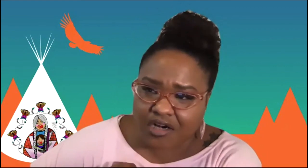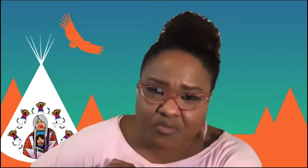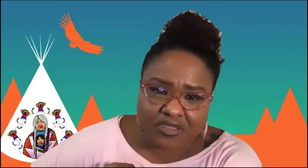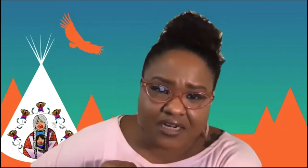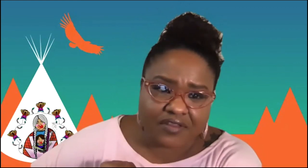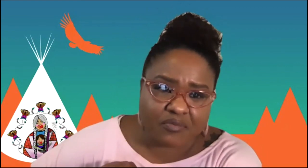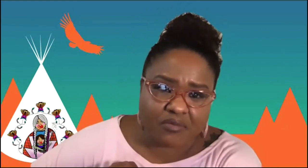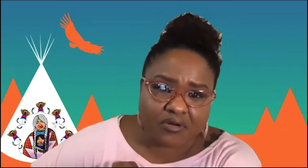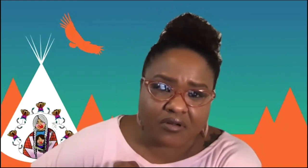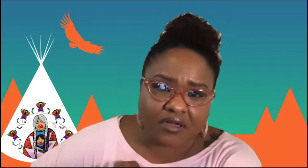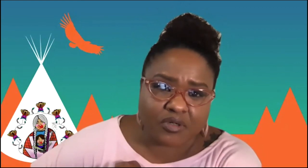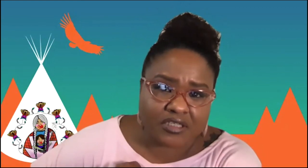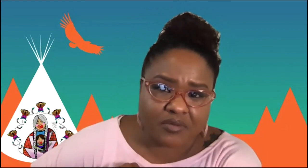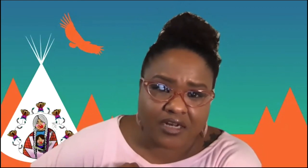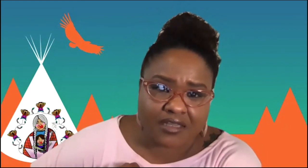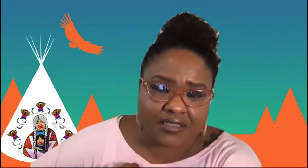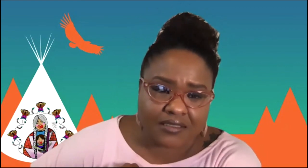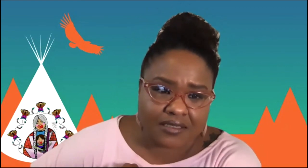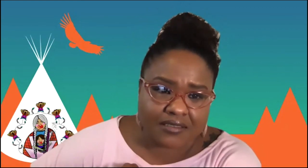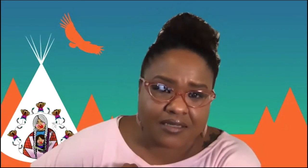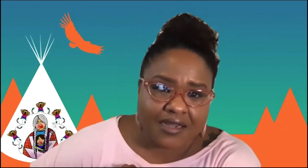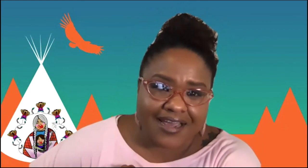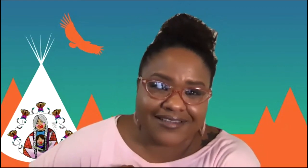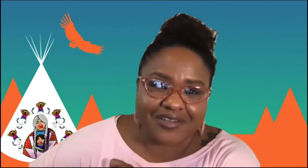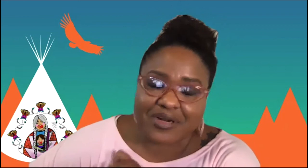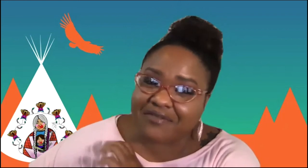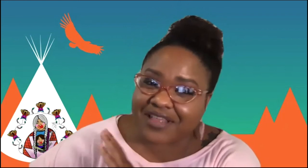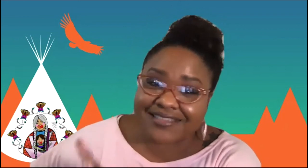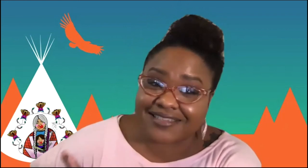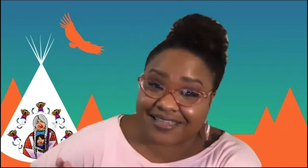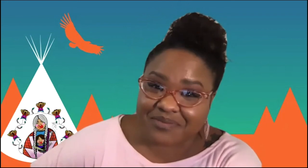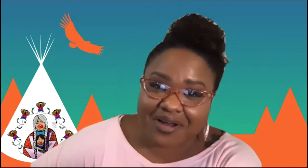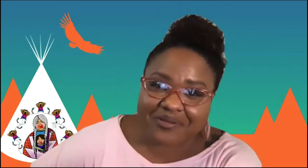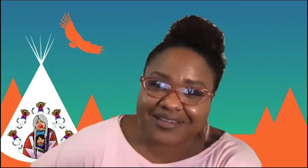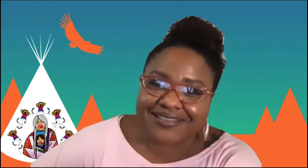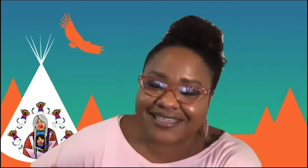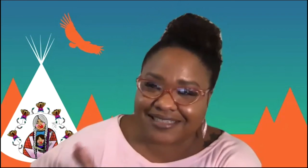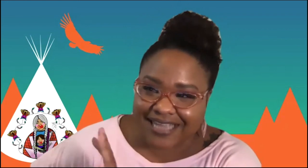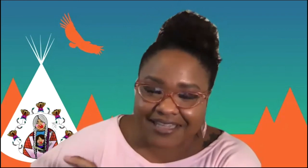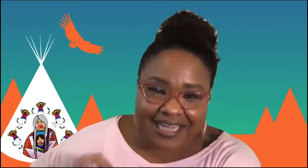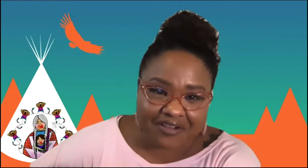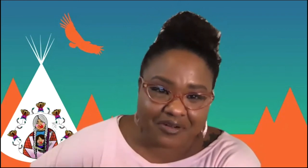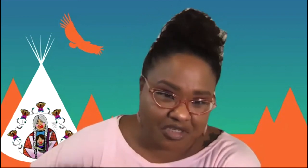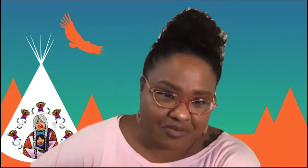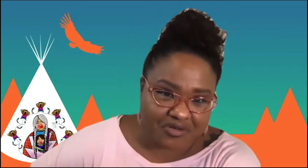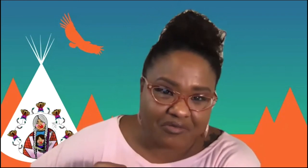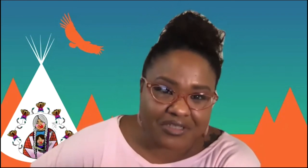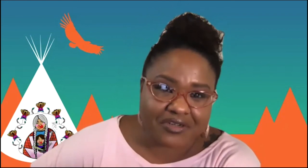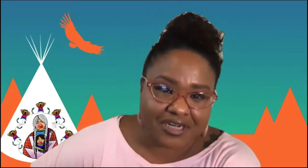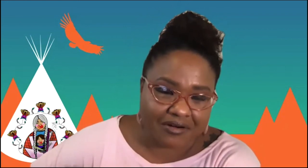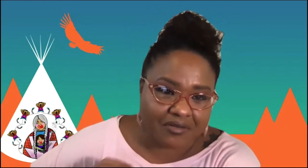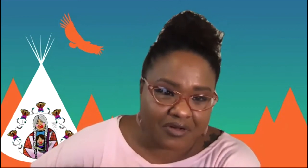that 100% of their people participated in the census. And so whatever that success model was, is exactly how folks should be